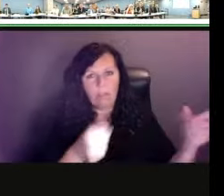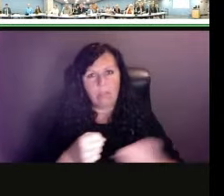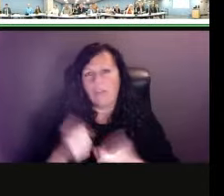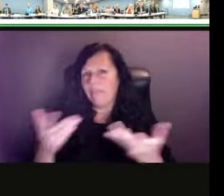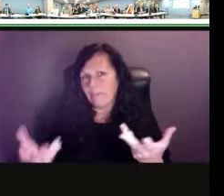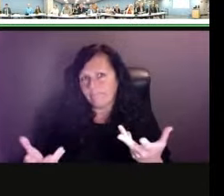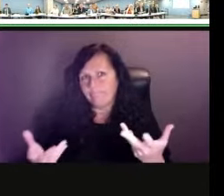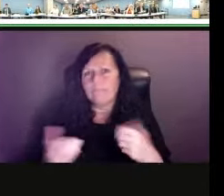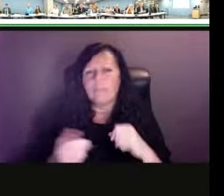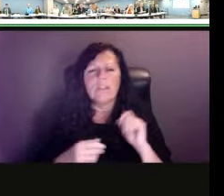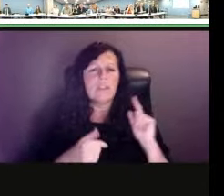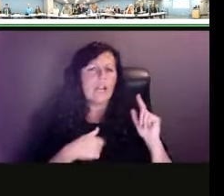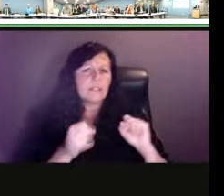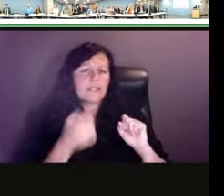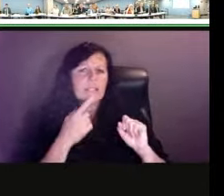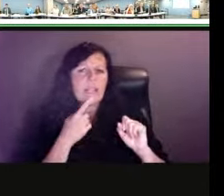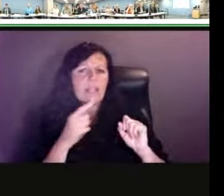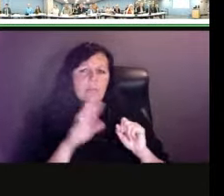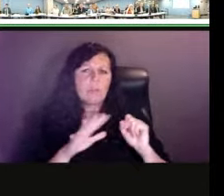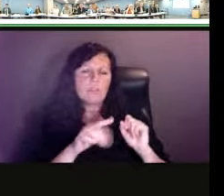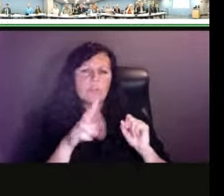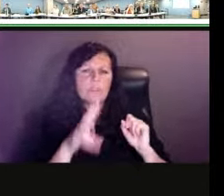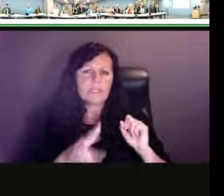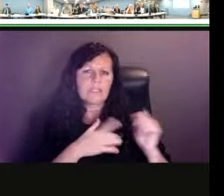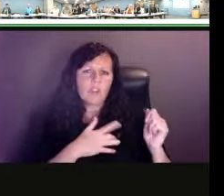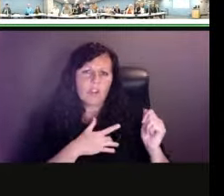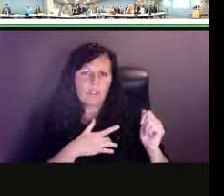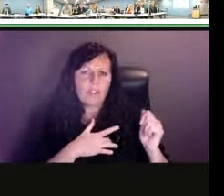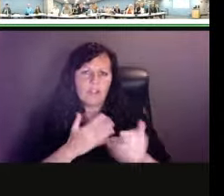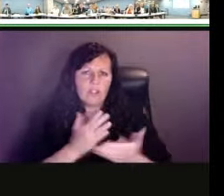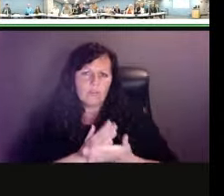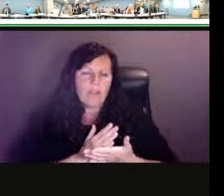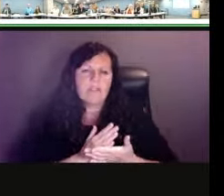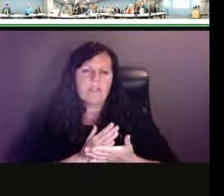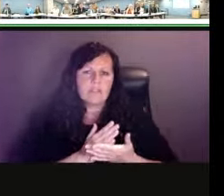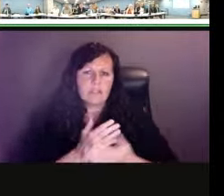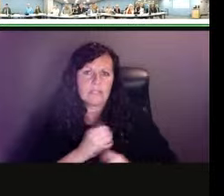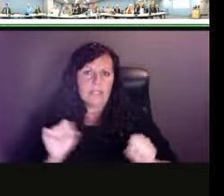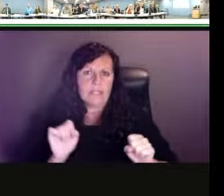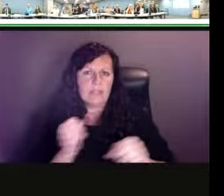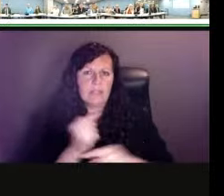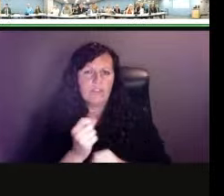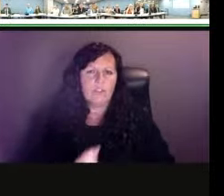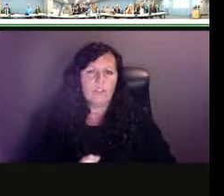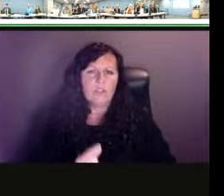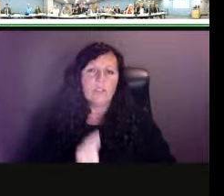arrest saves every year. Some of those are overdose and